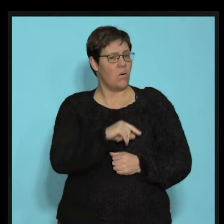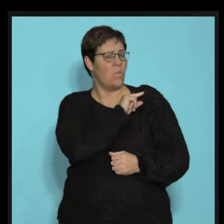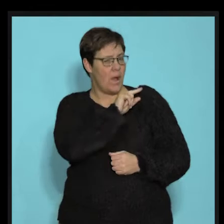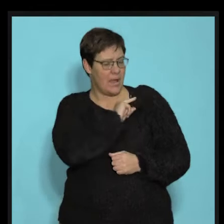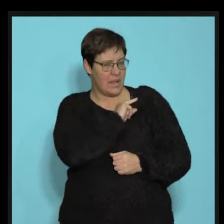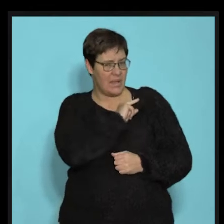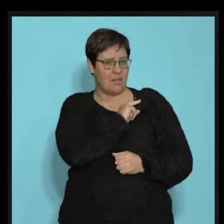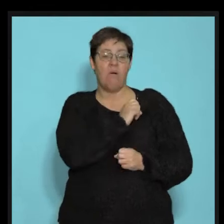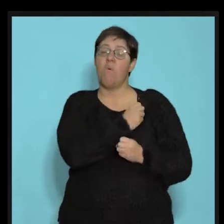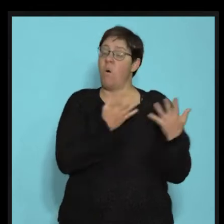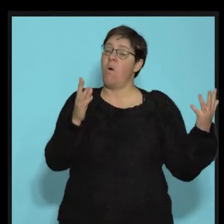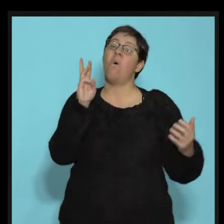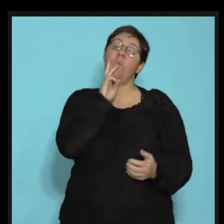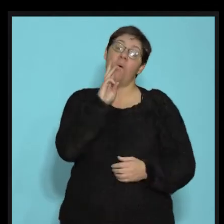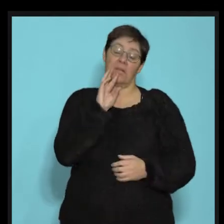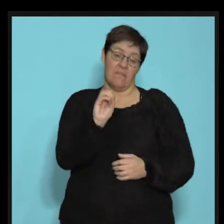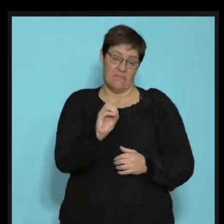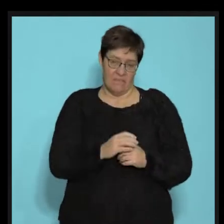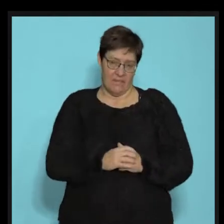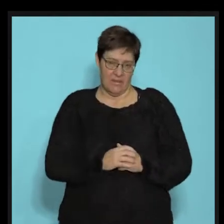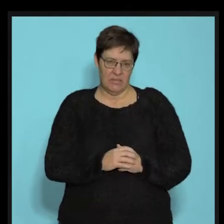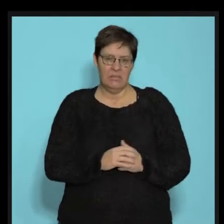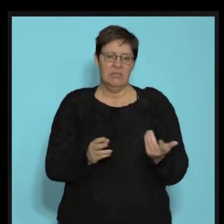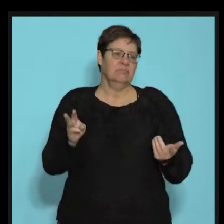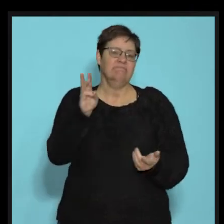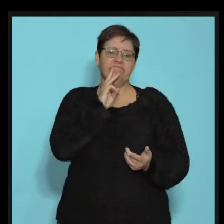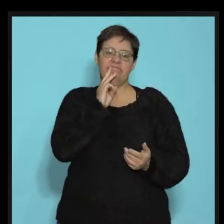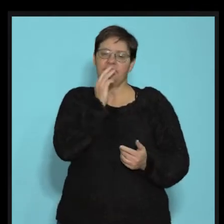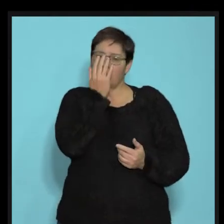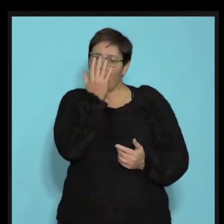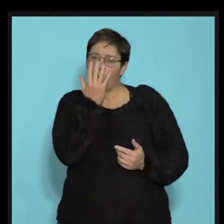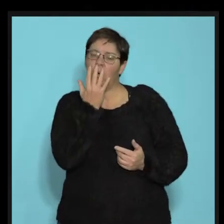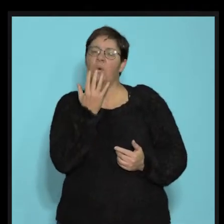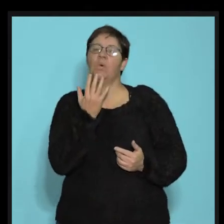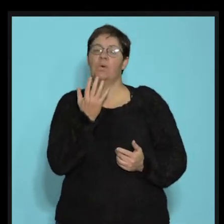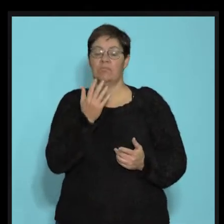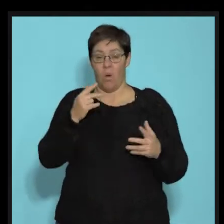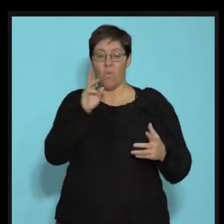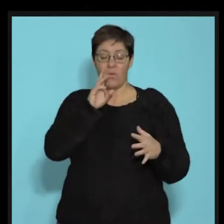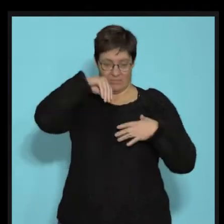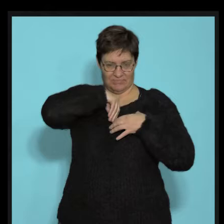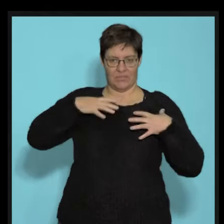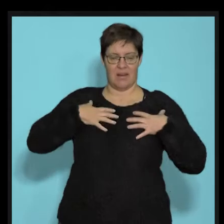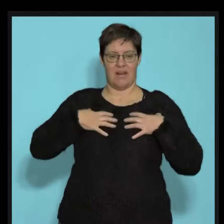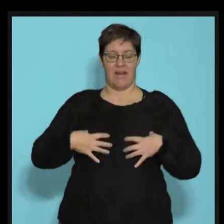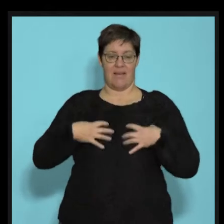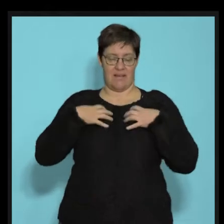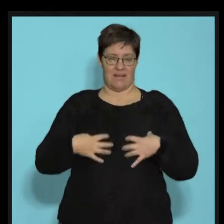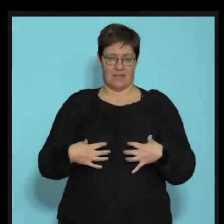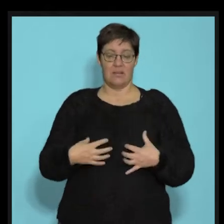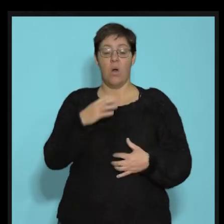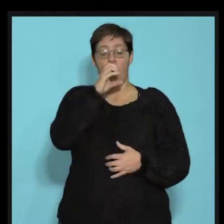why is lots of water, right? Like water vapor in your lungs. Because what's going to happen?